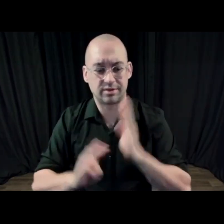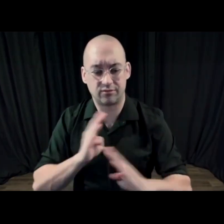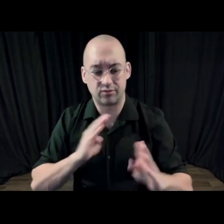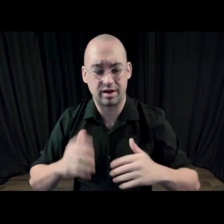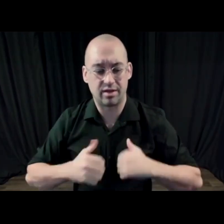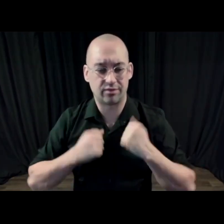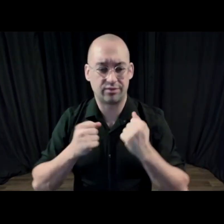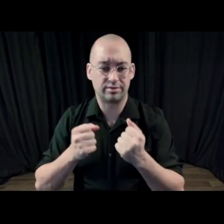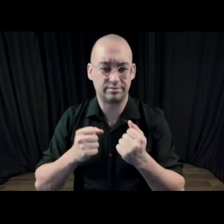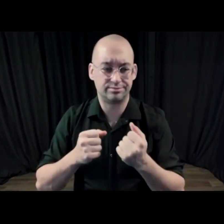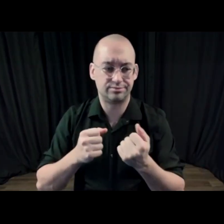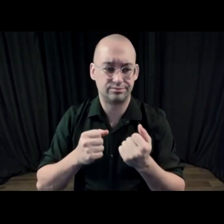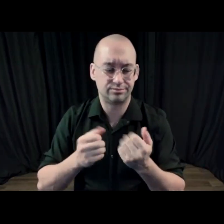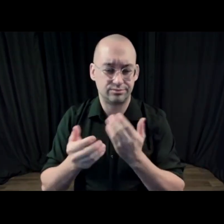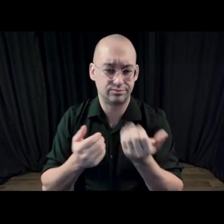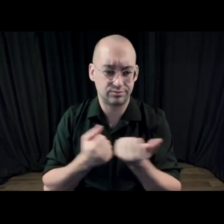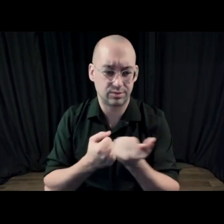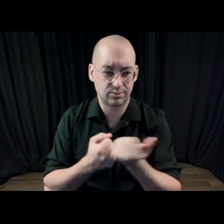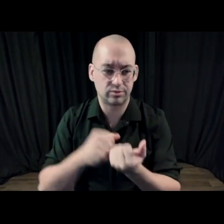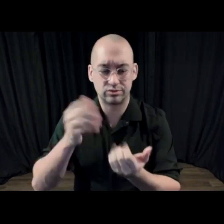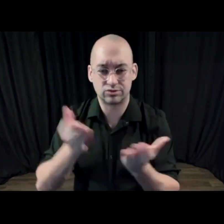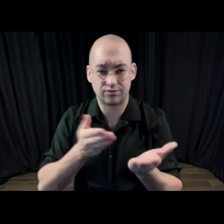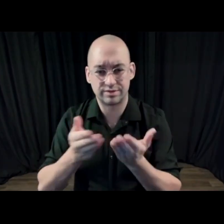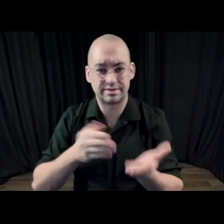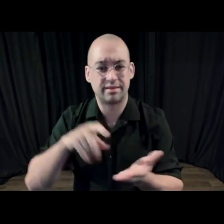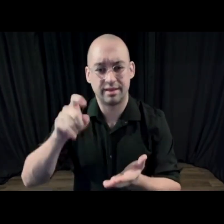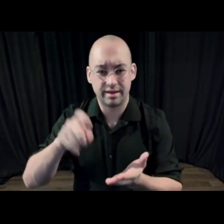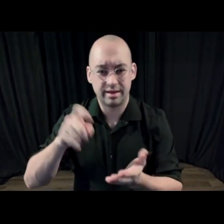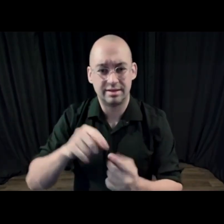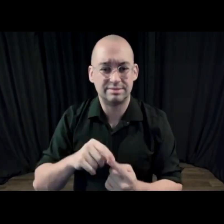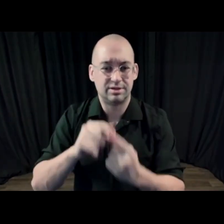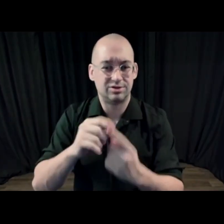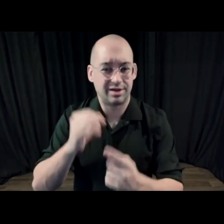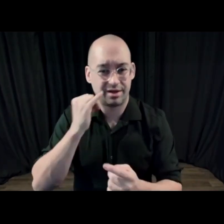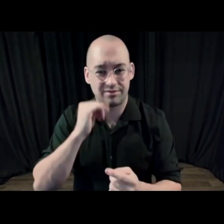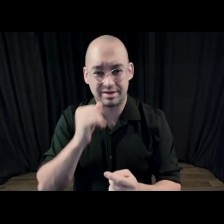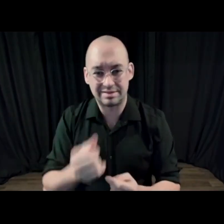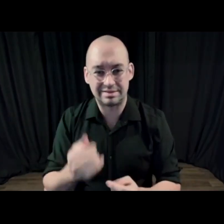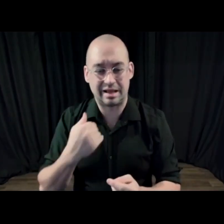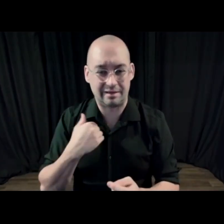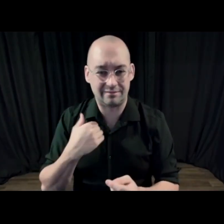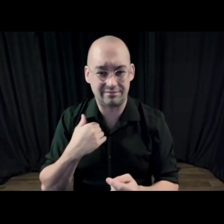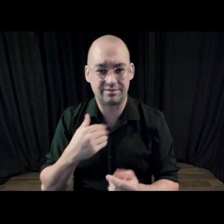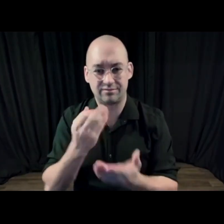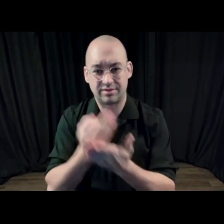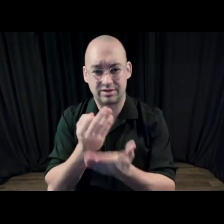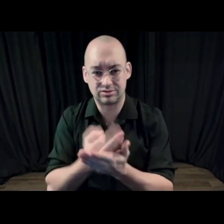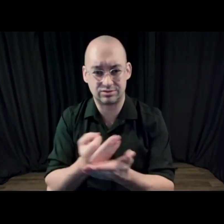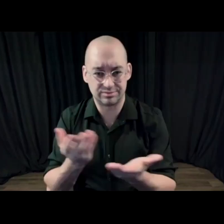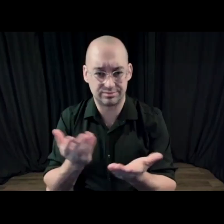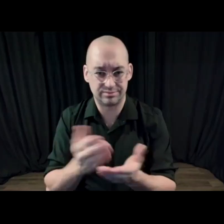they need, especially if they do not have the financial resources to pay out of